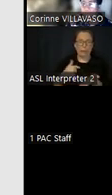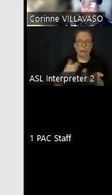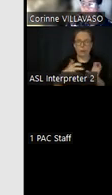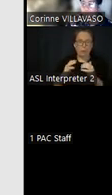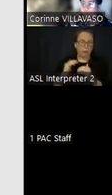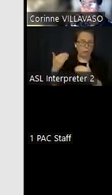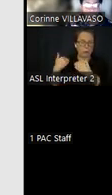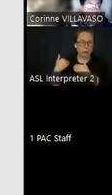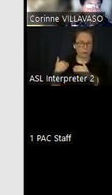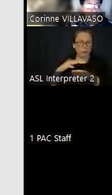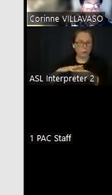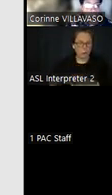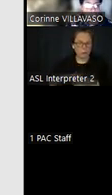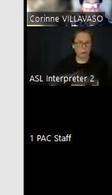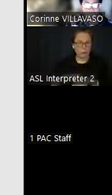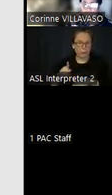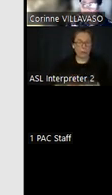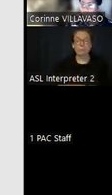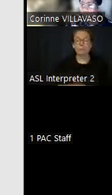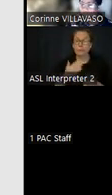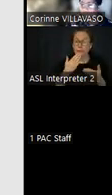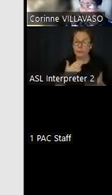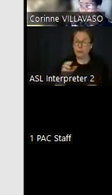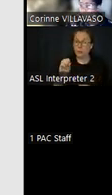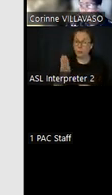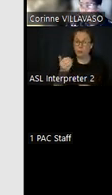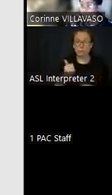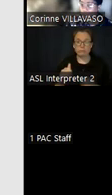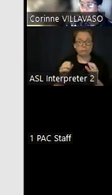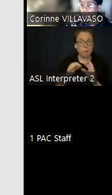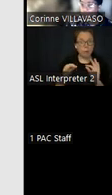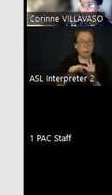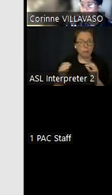Thank you, Co-Chair Obi. Any comments, questions,